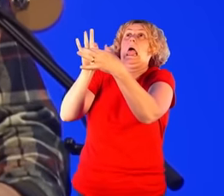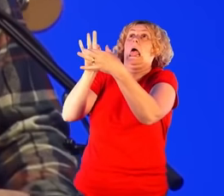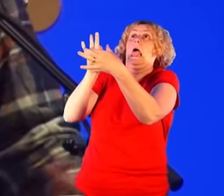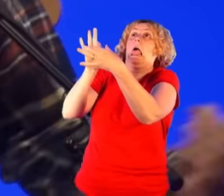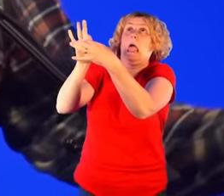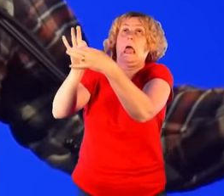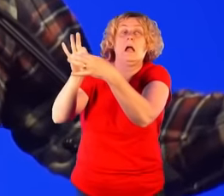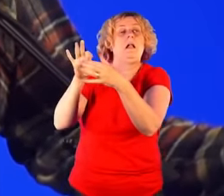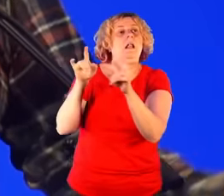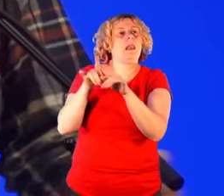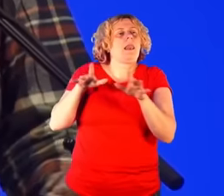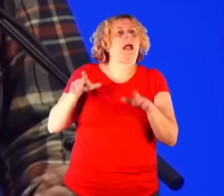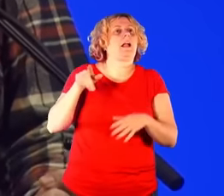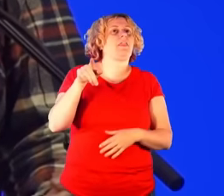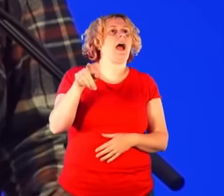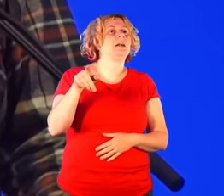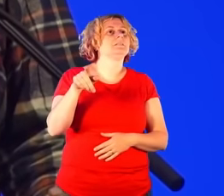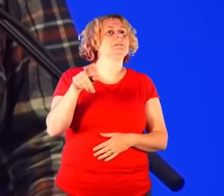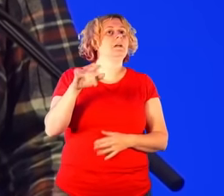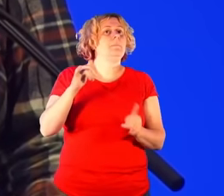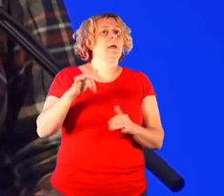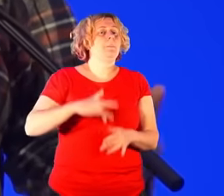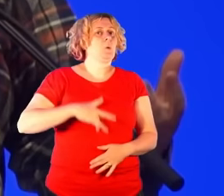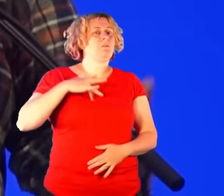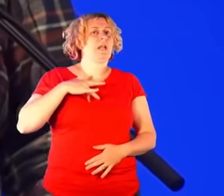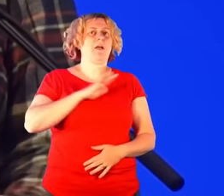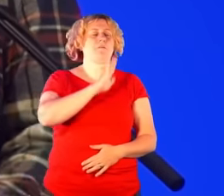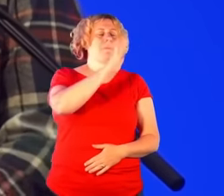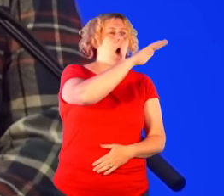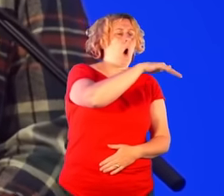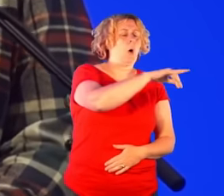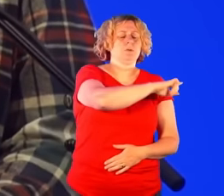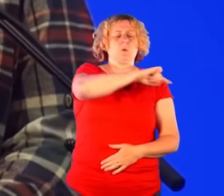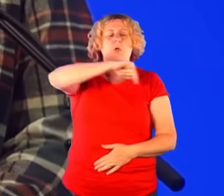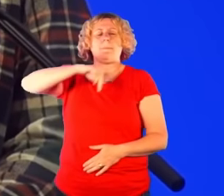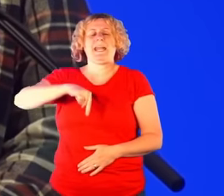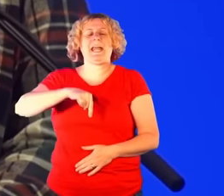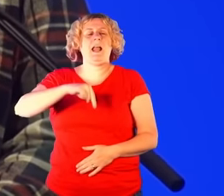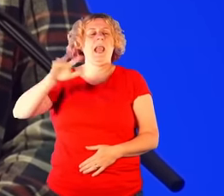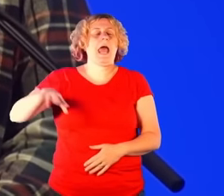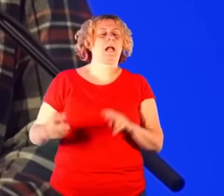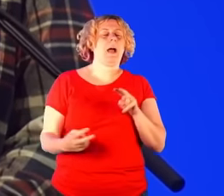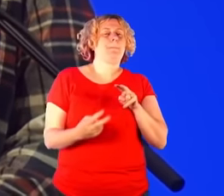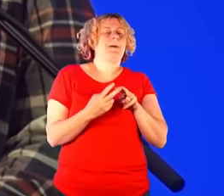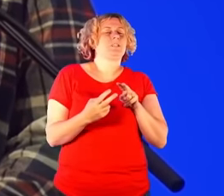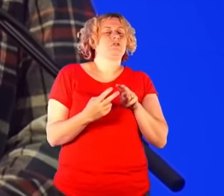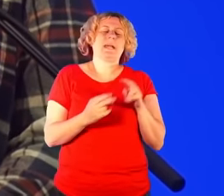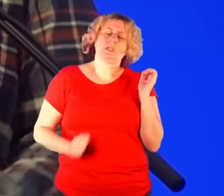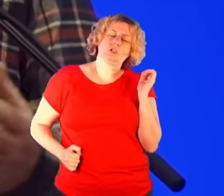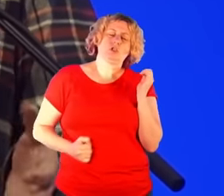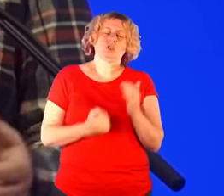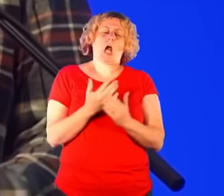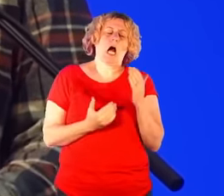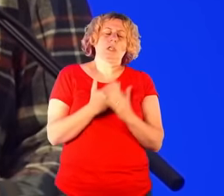to Keswick, a place to kind of recharge your faith, to drink deeply on God's word. And this is really important, isn't it,